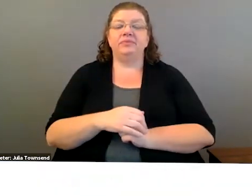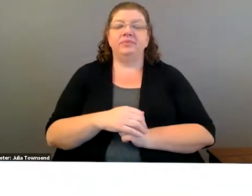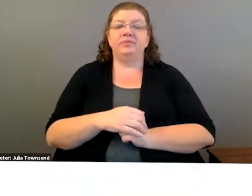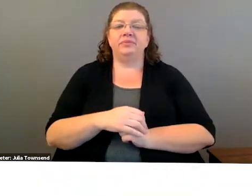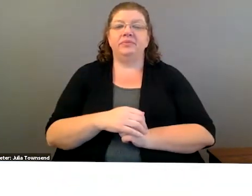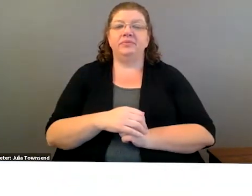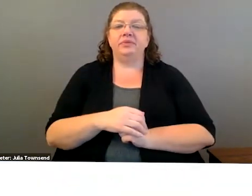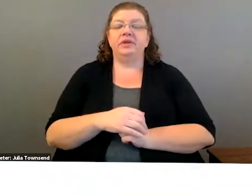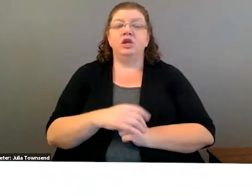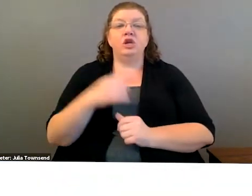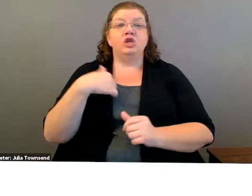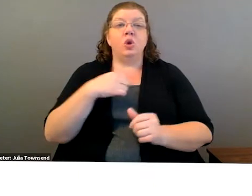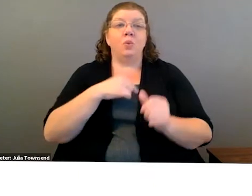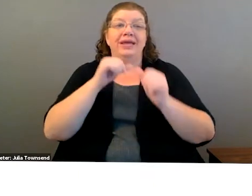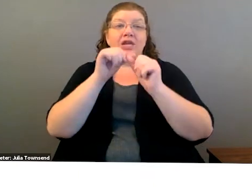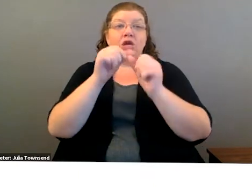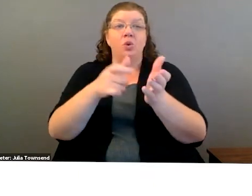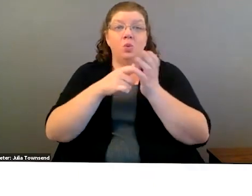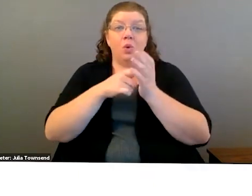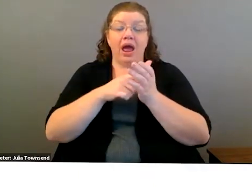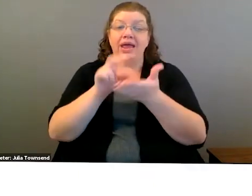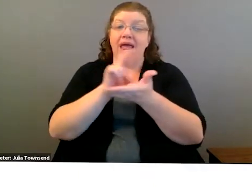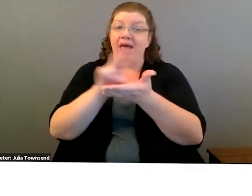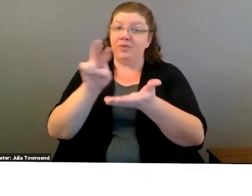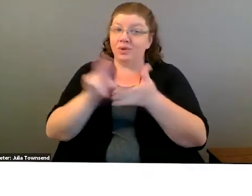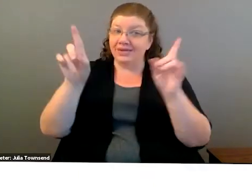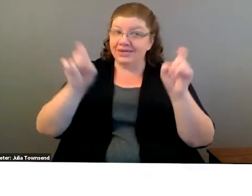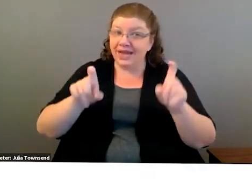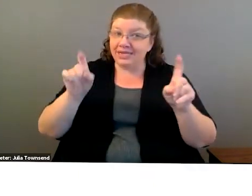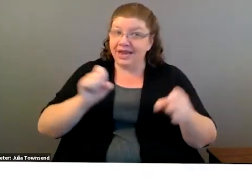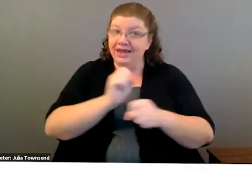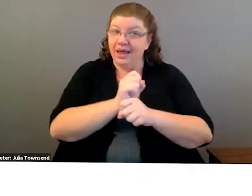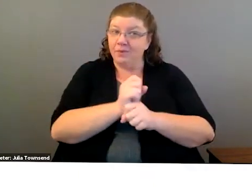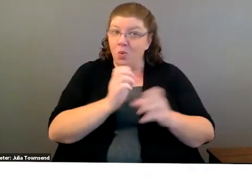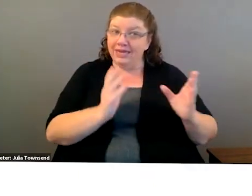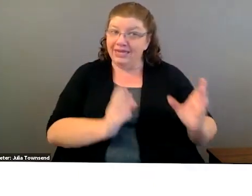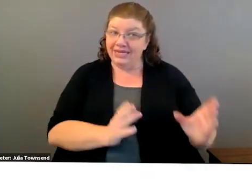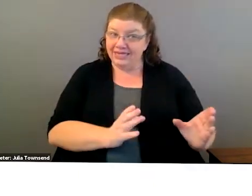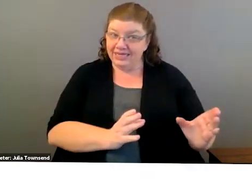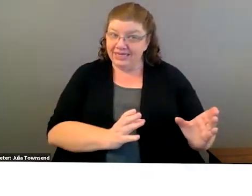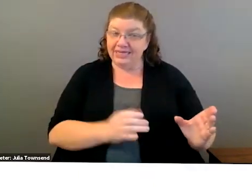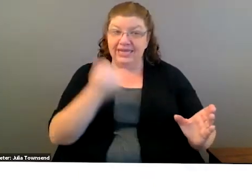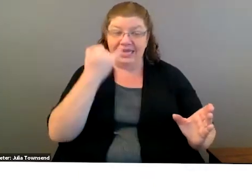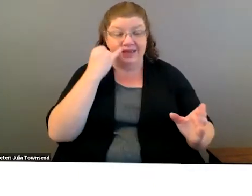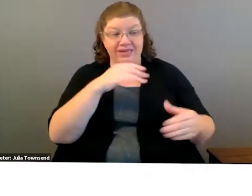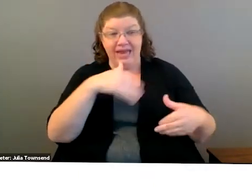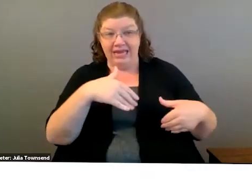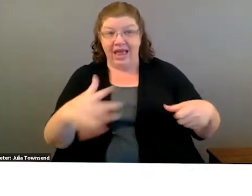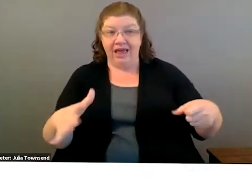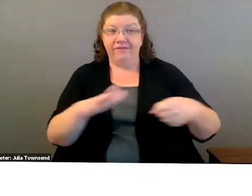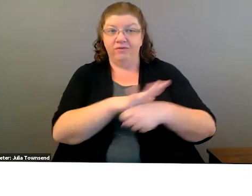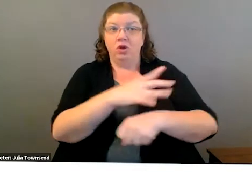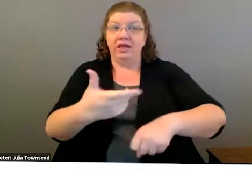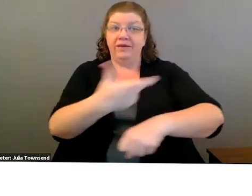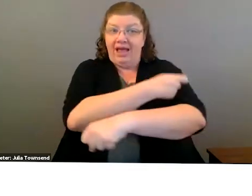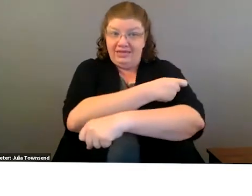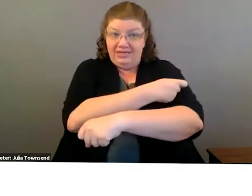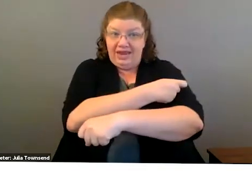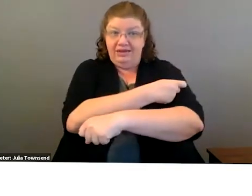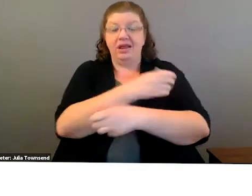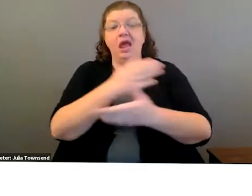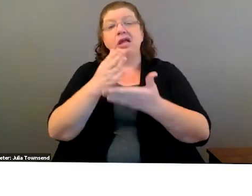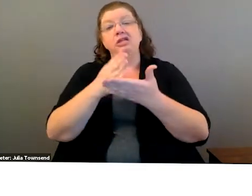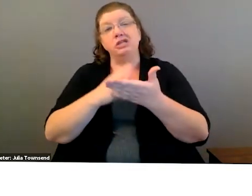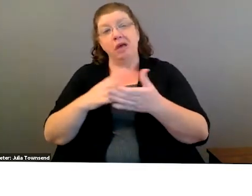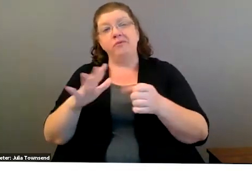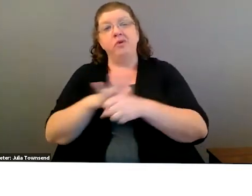So we continue to require biweekly testing of employees who are not fully vaccinated, and some fully vaccinated